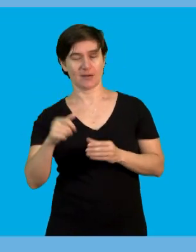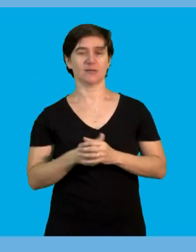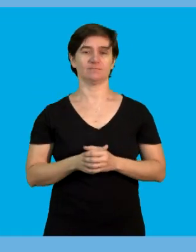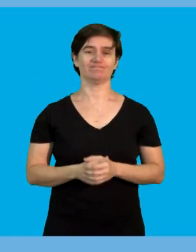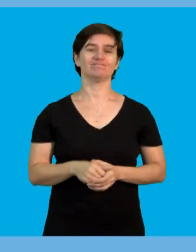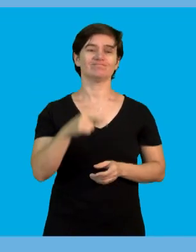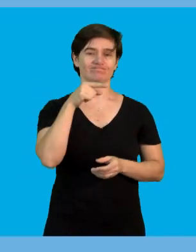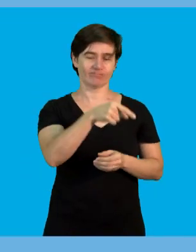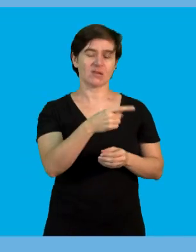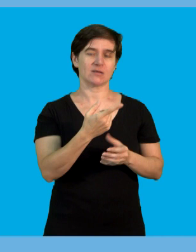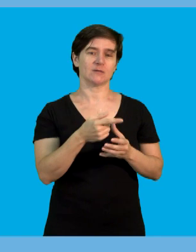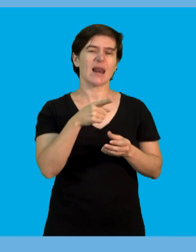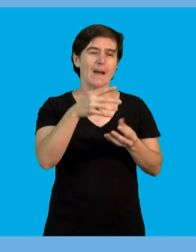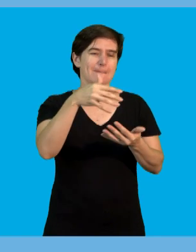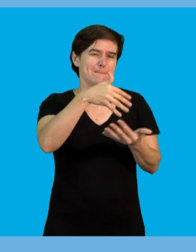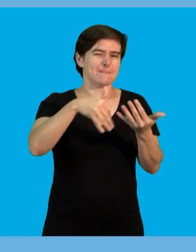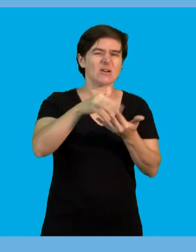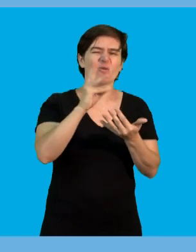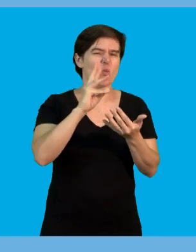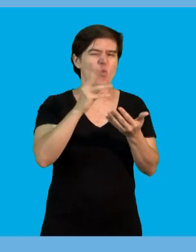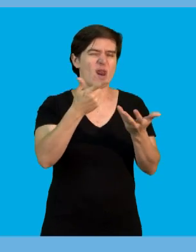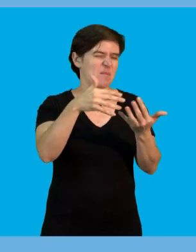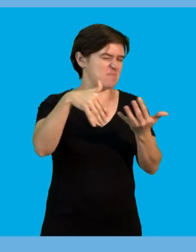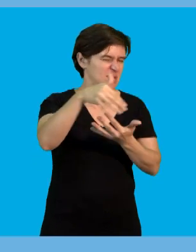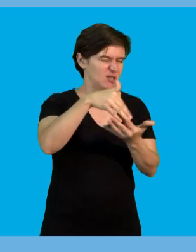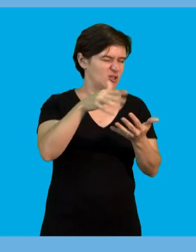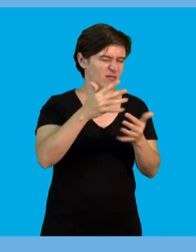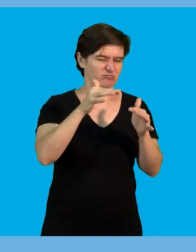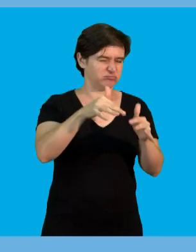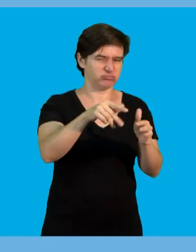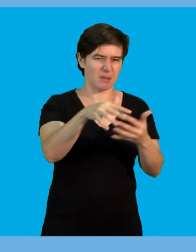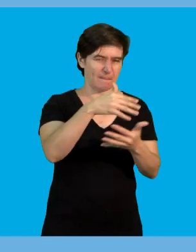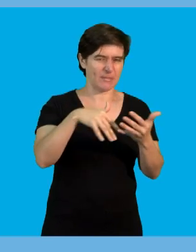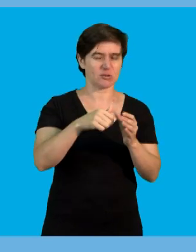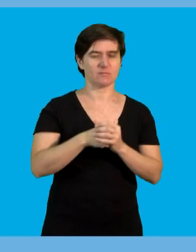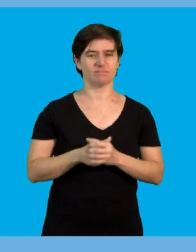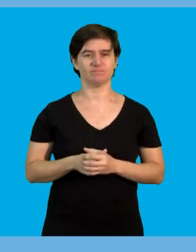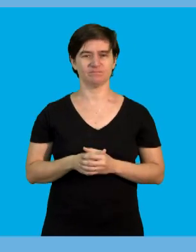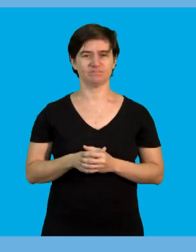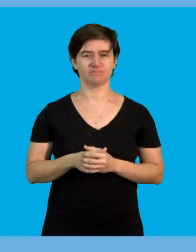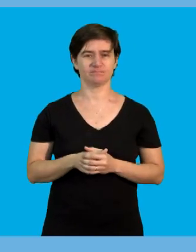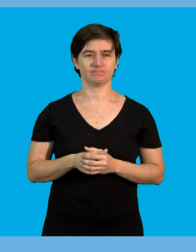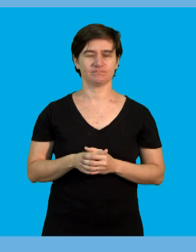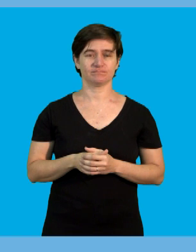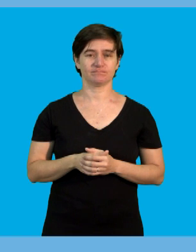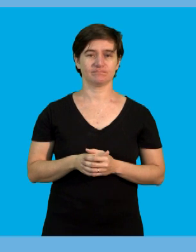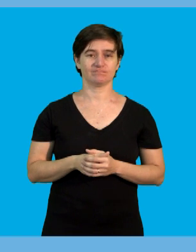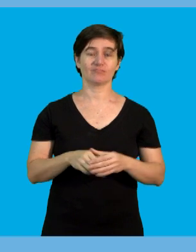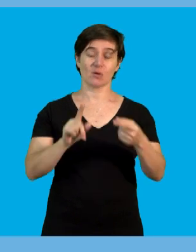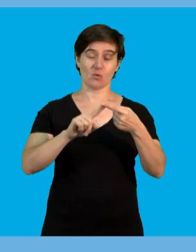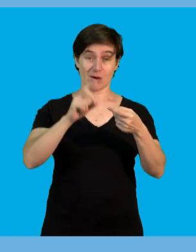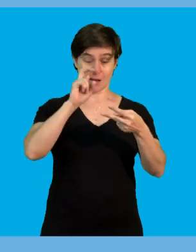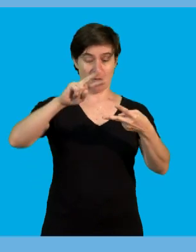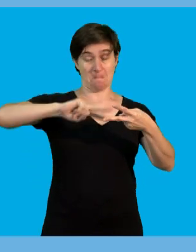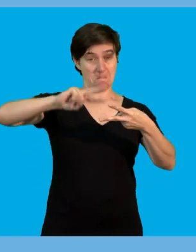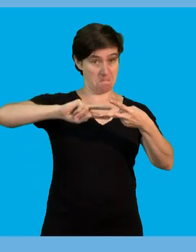a solution or a paste in this case that is used to conduct electricity. So we need electrodes, we